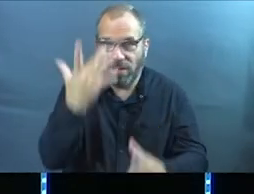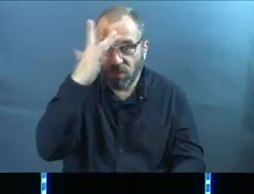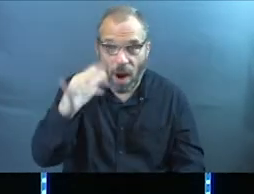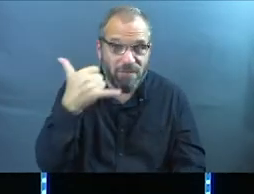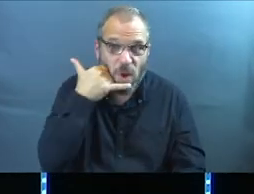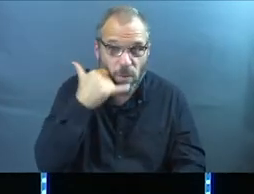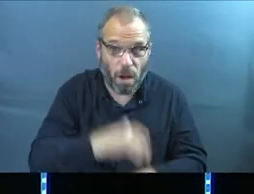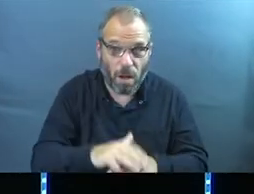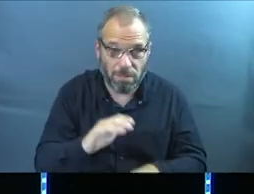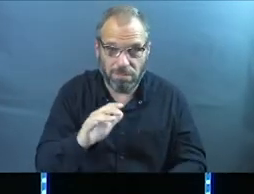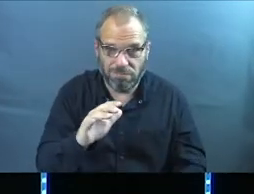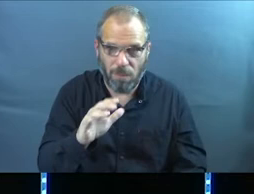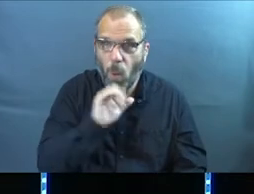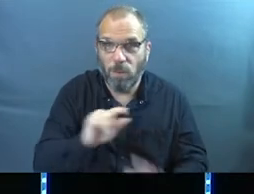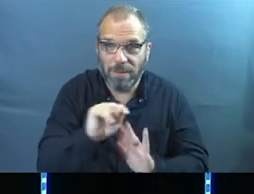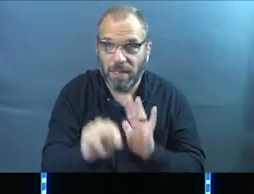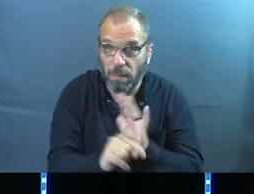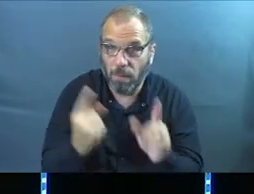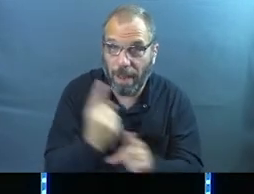smartphone apps, right?